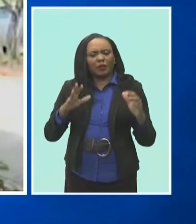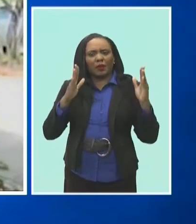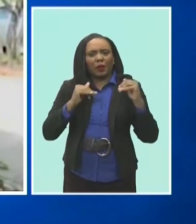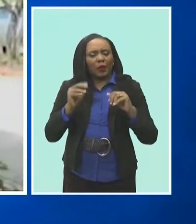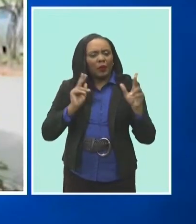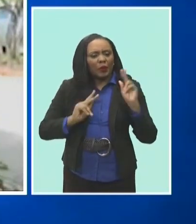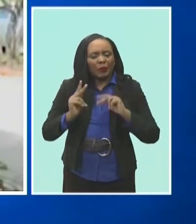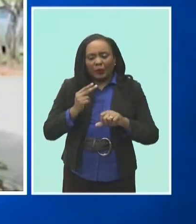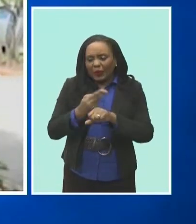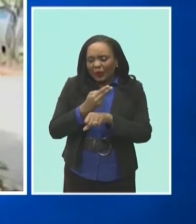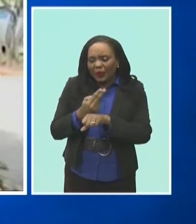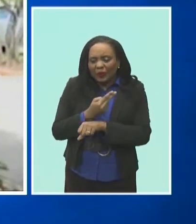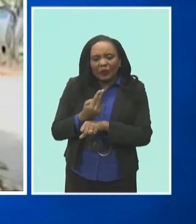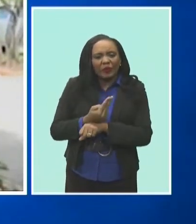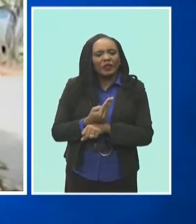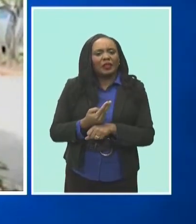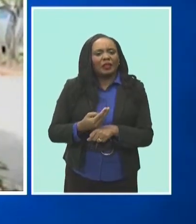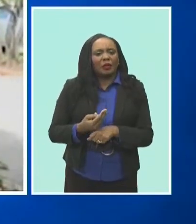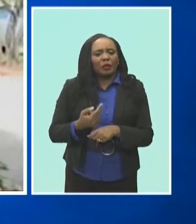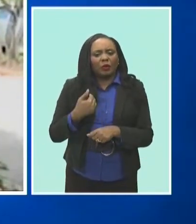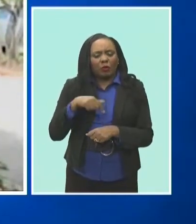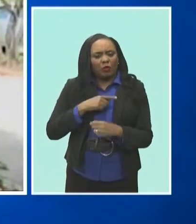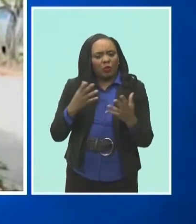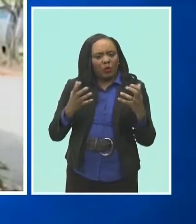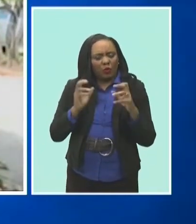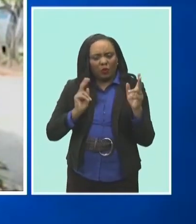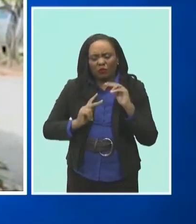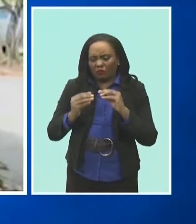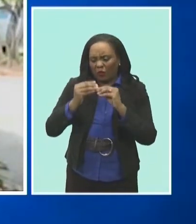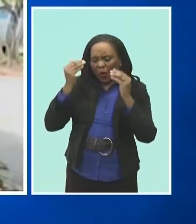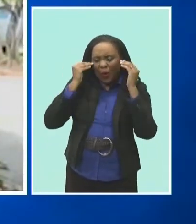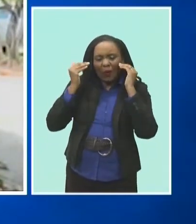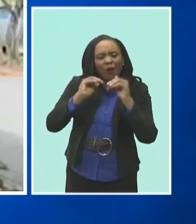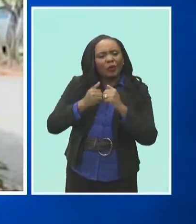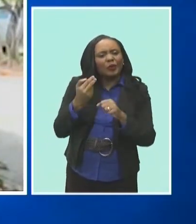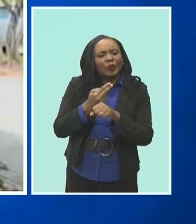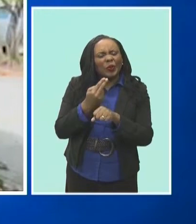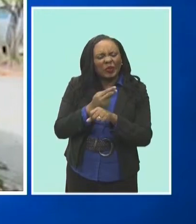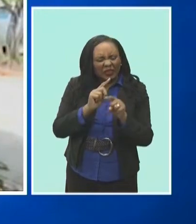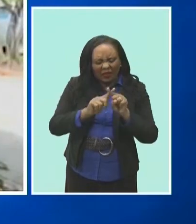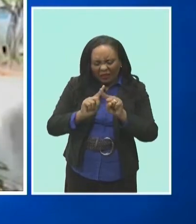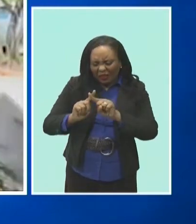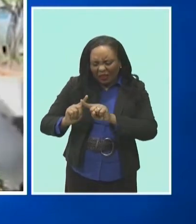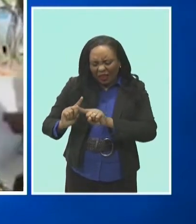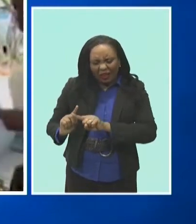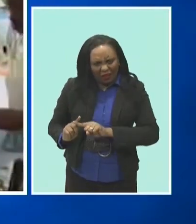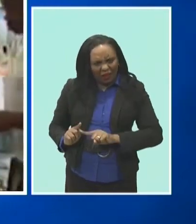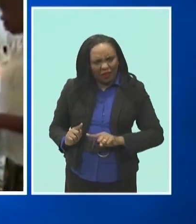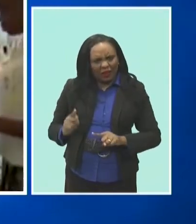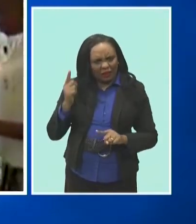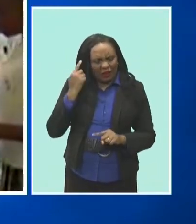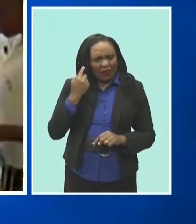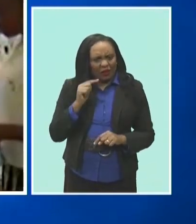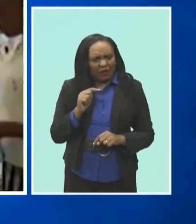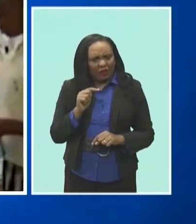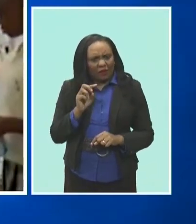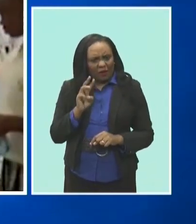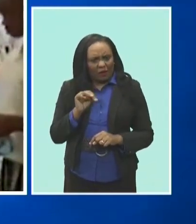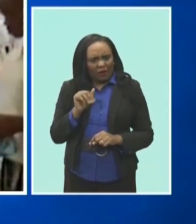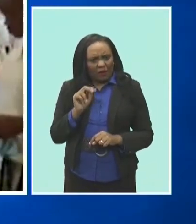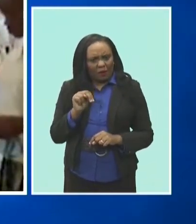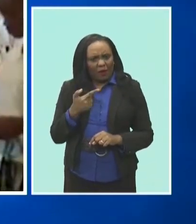wastage of mango would be reduced, where people could be more aware of the value-added products that they could get from